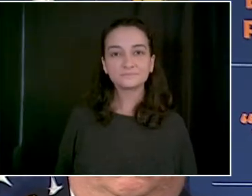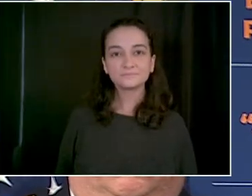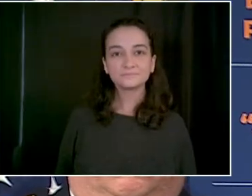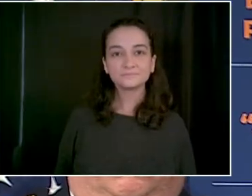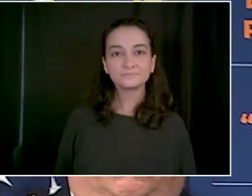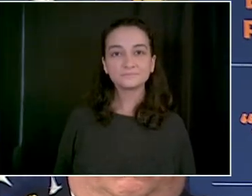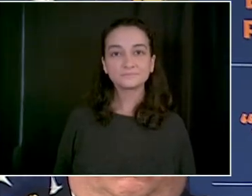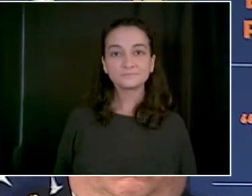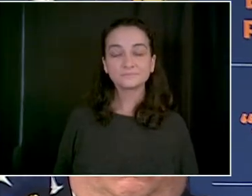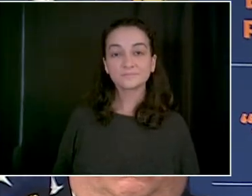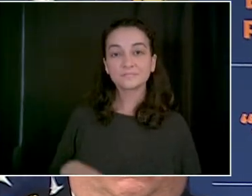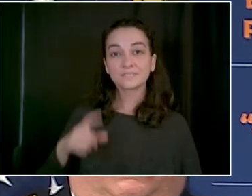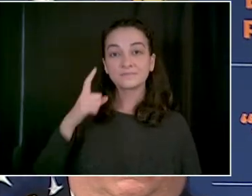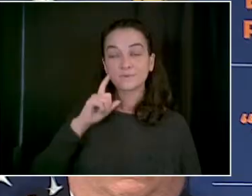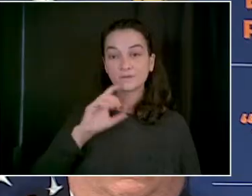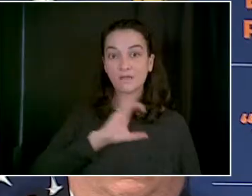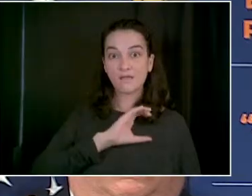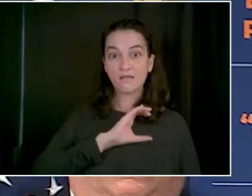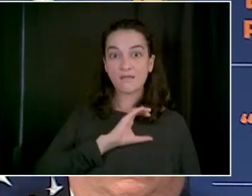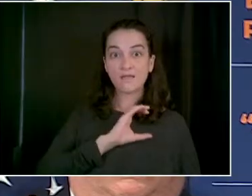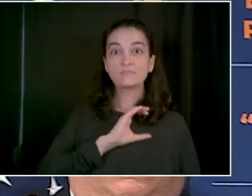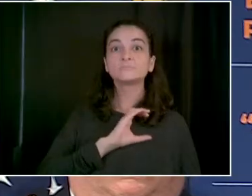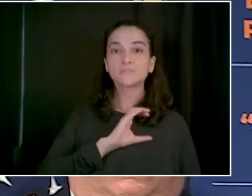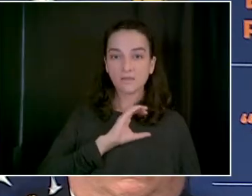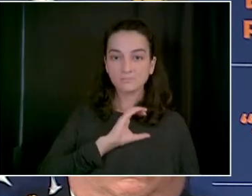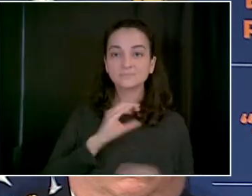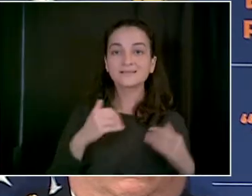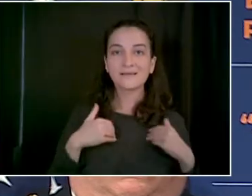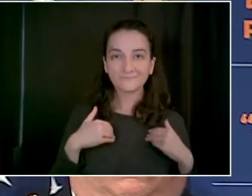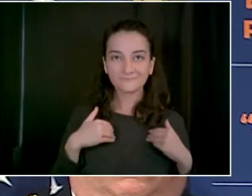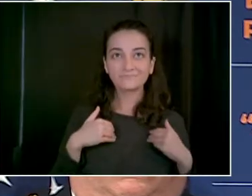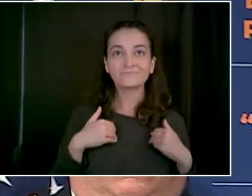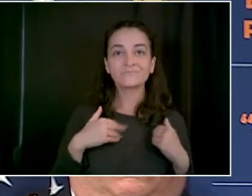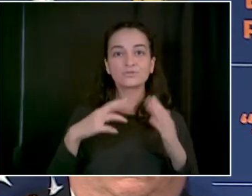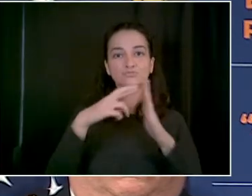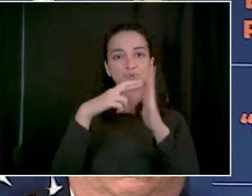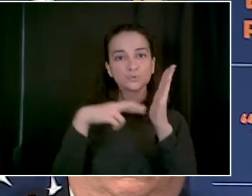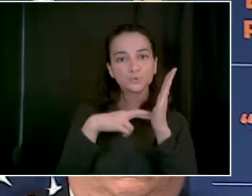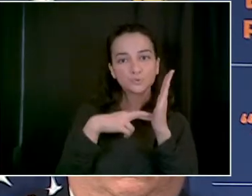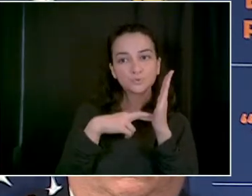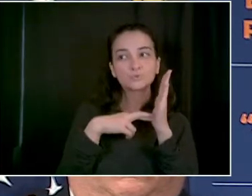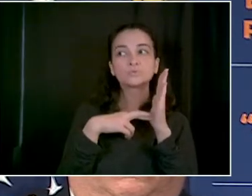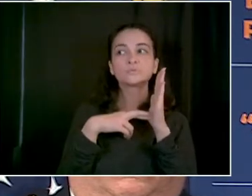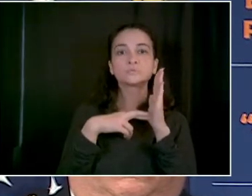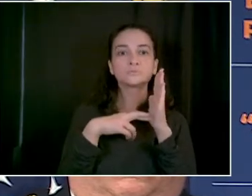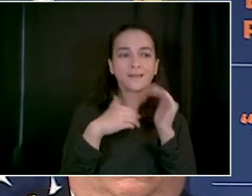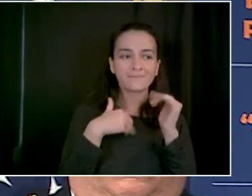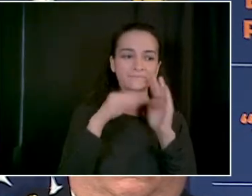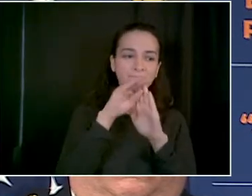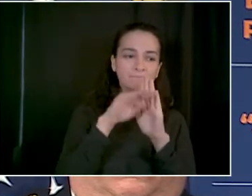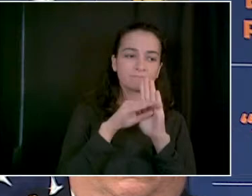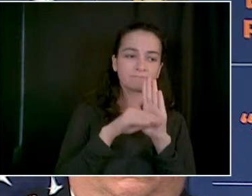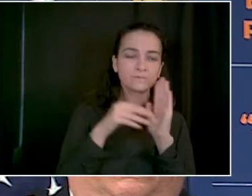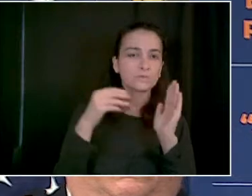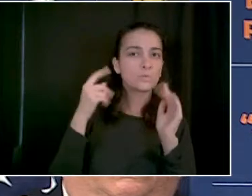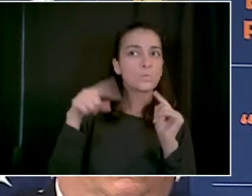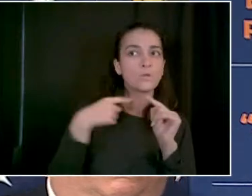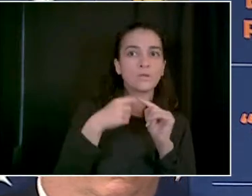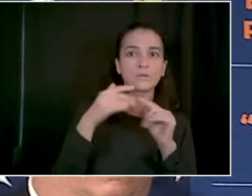to civil immigration enforcement, and goes through different scenarios and tells them what to do in each scenario.